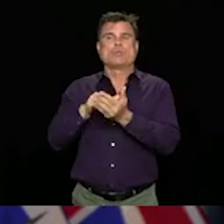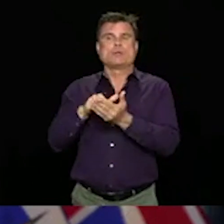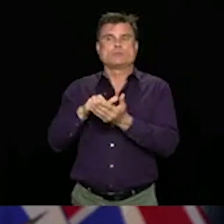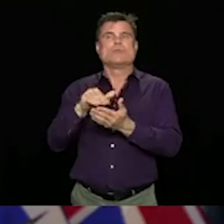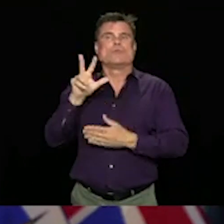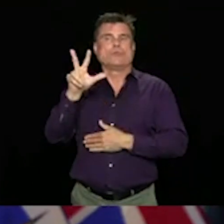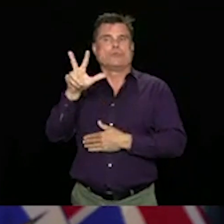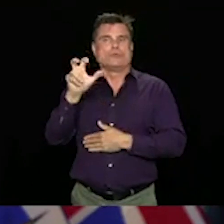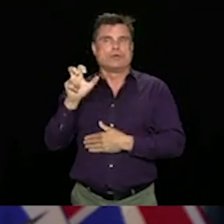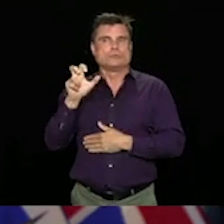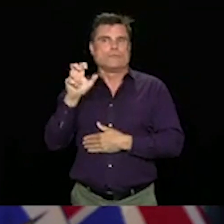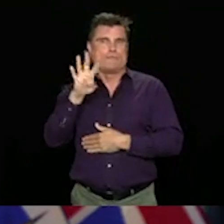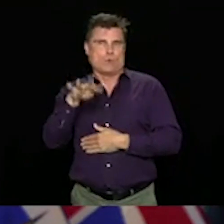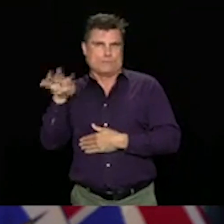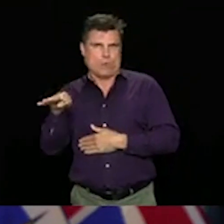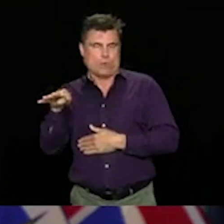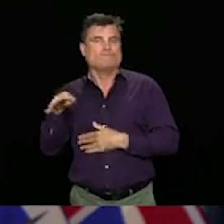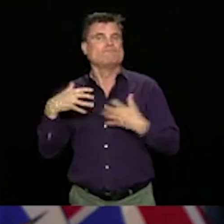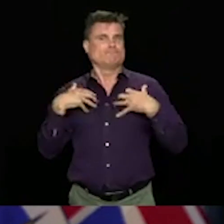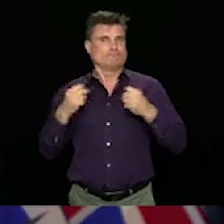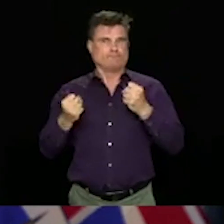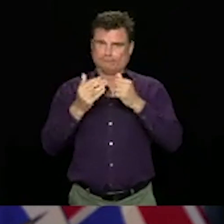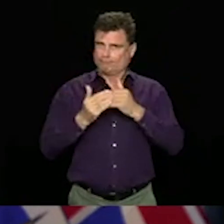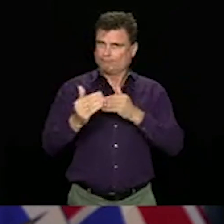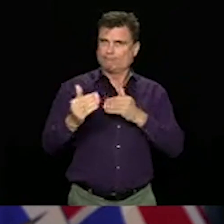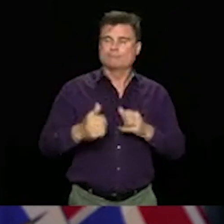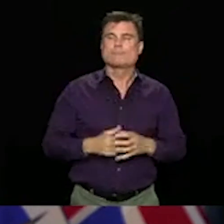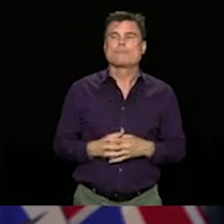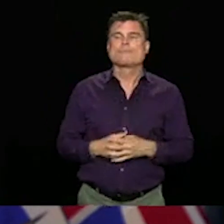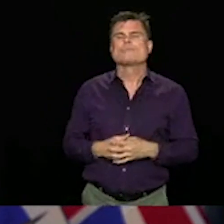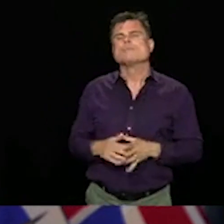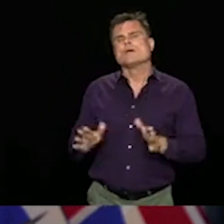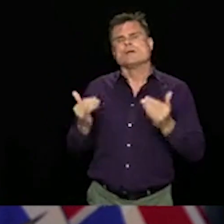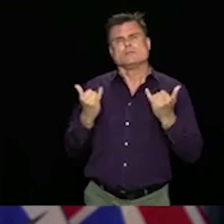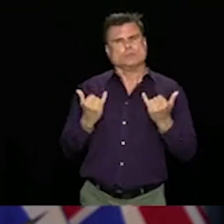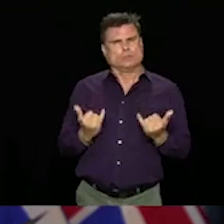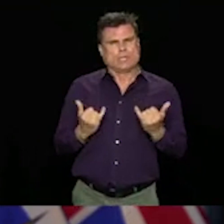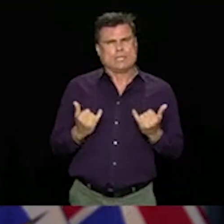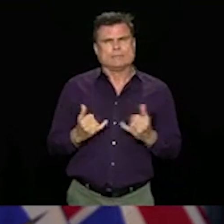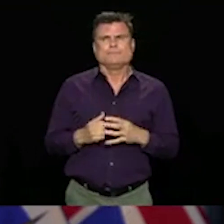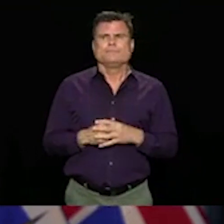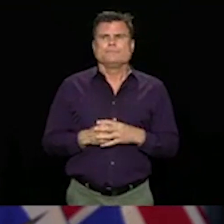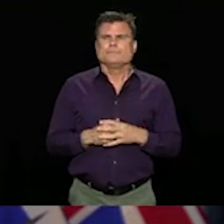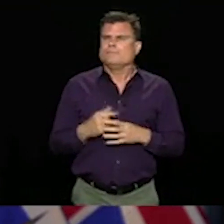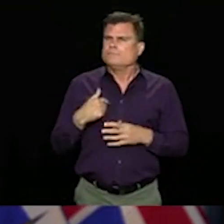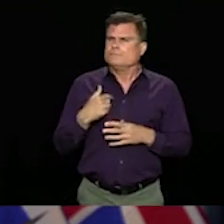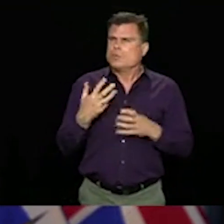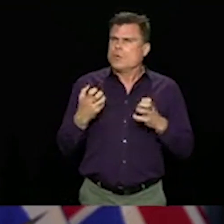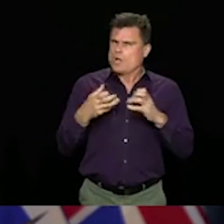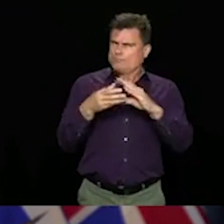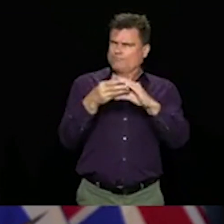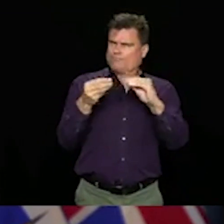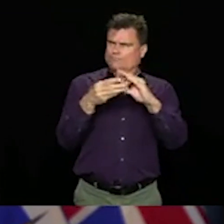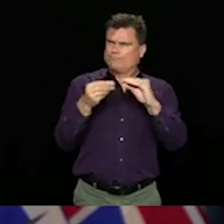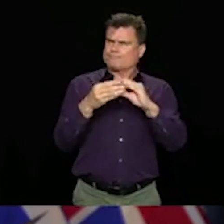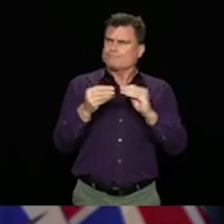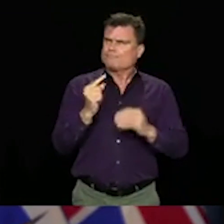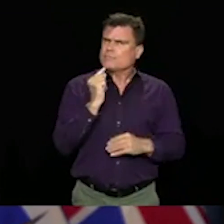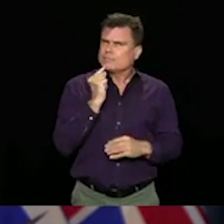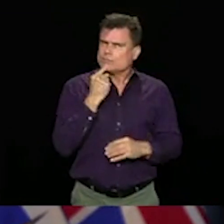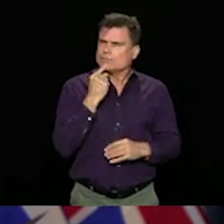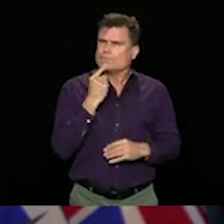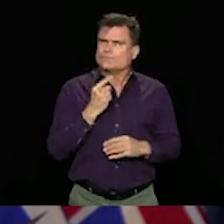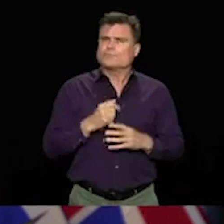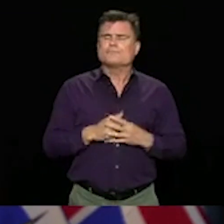There are a few things I'd like to speak to today. We have spoken before about the many unintended impacts of